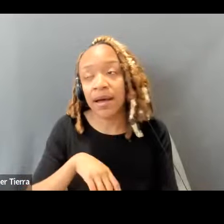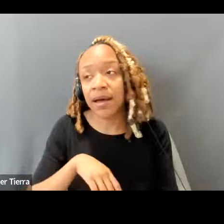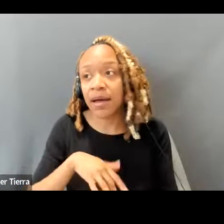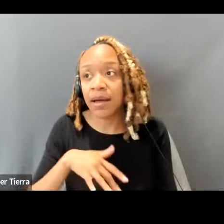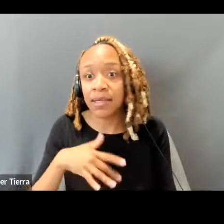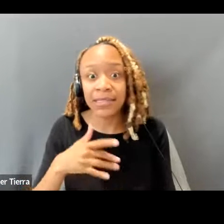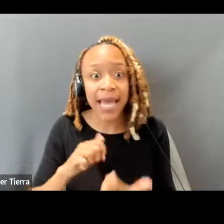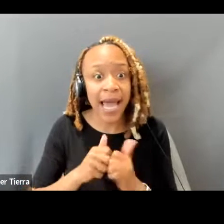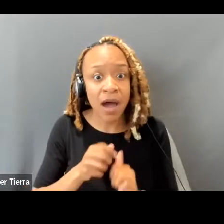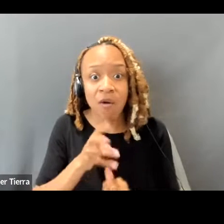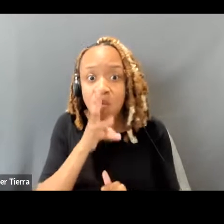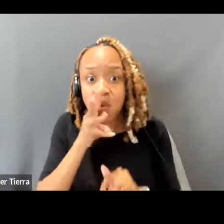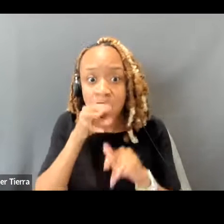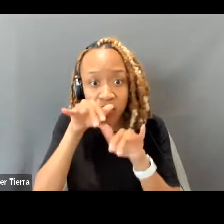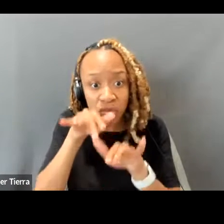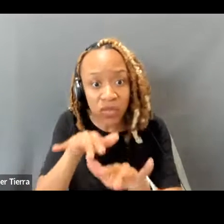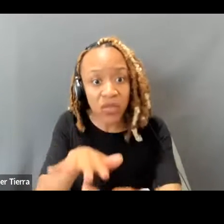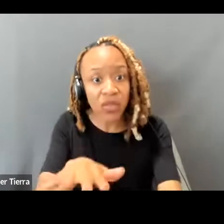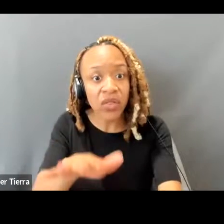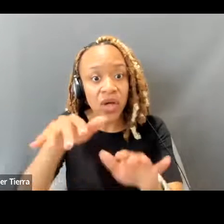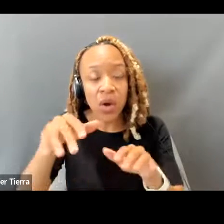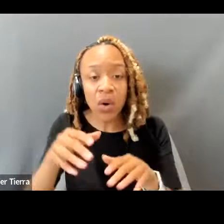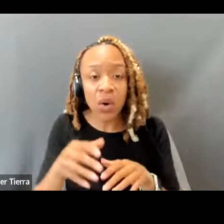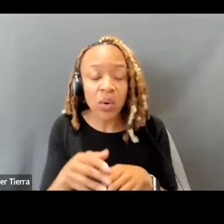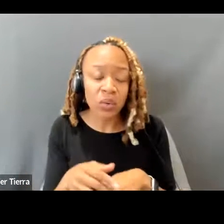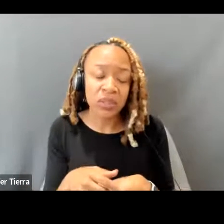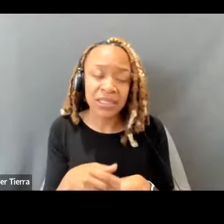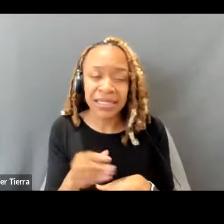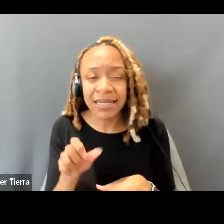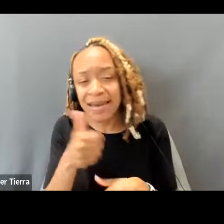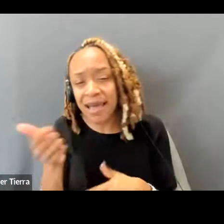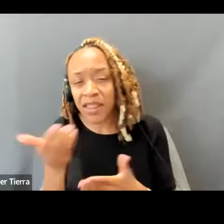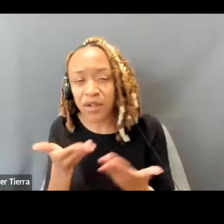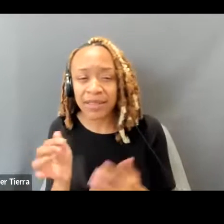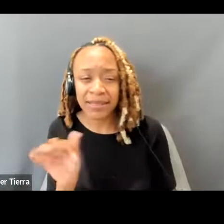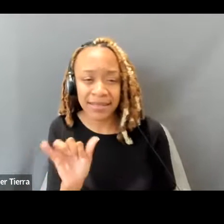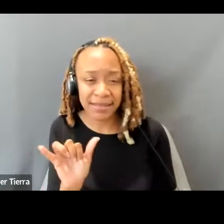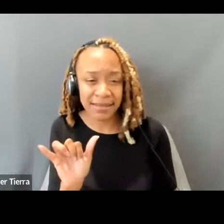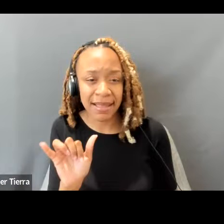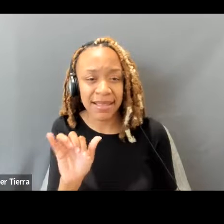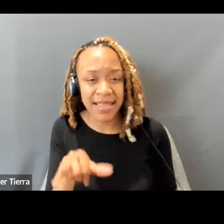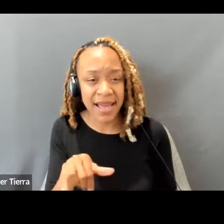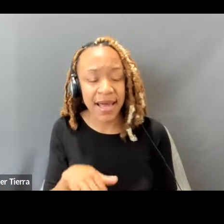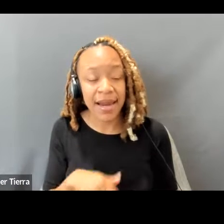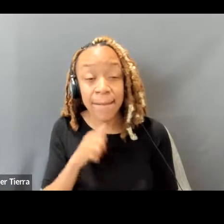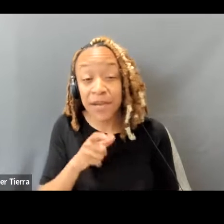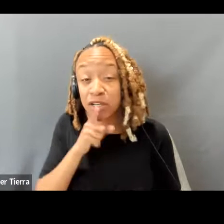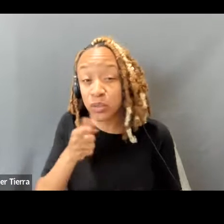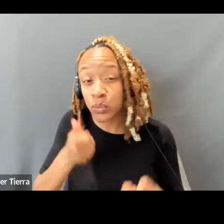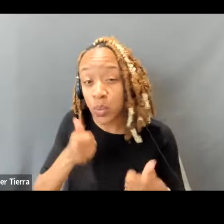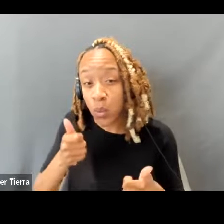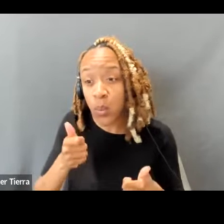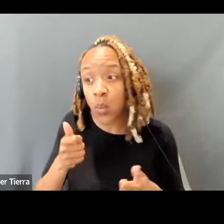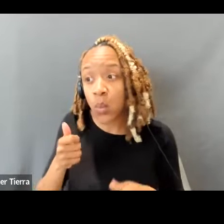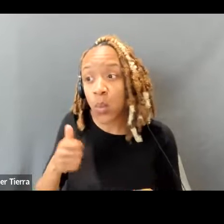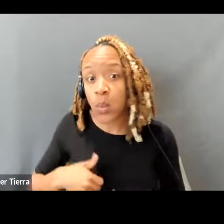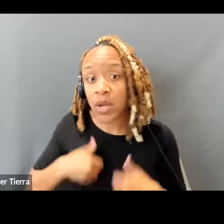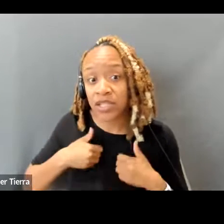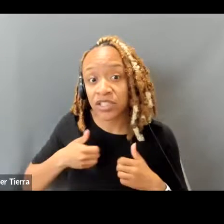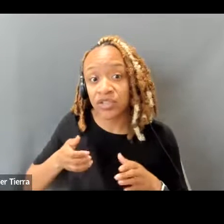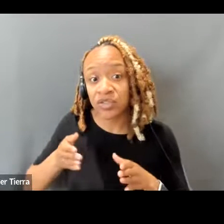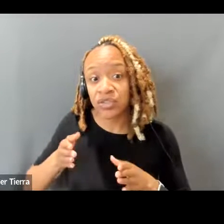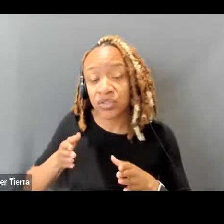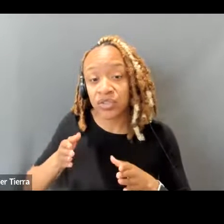water flows and a few things like that. I don't know which neighbor they've discussed, but if